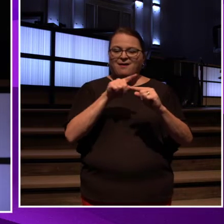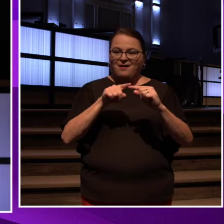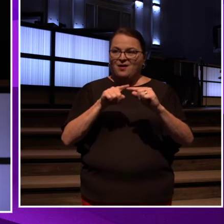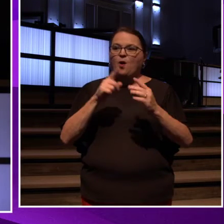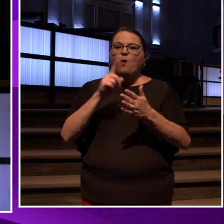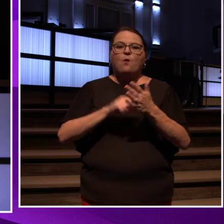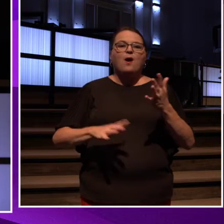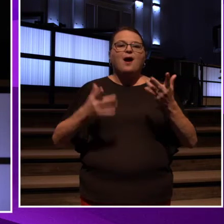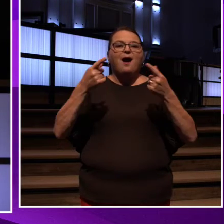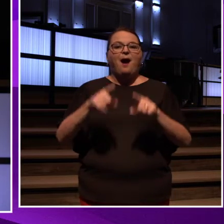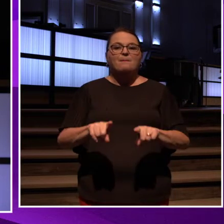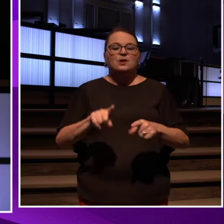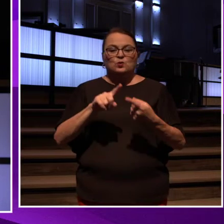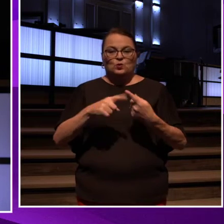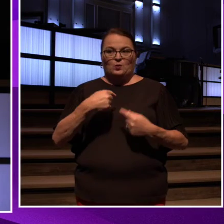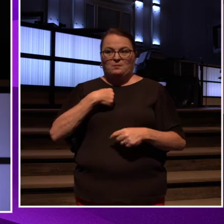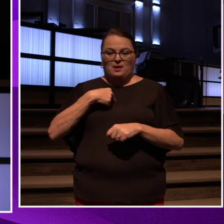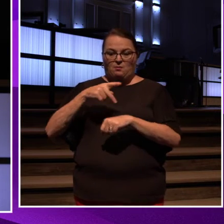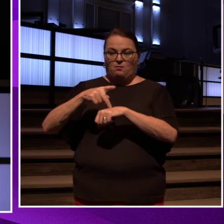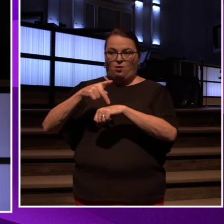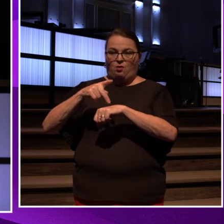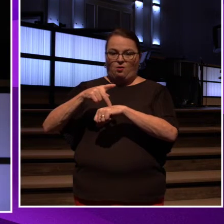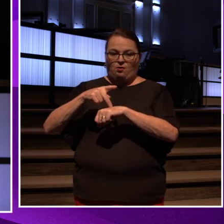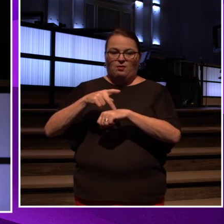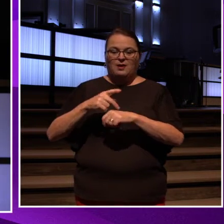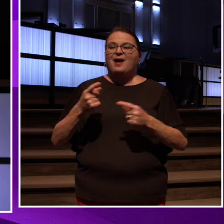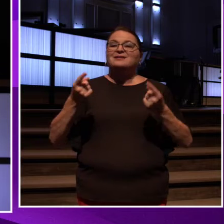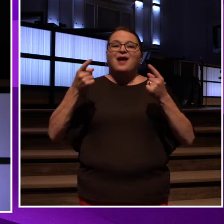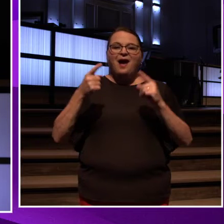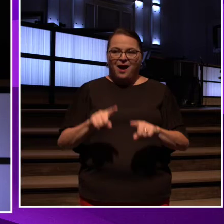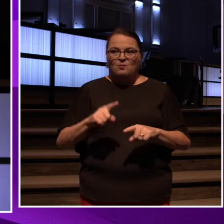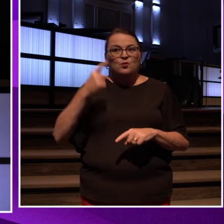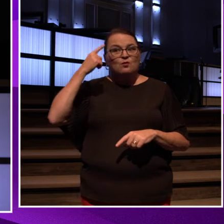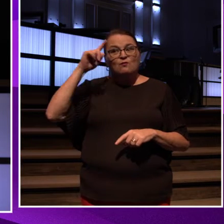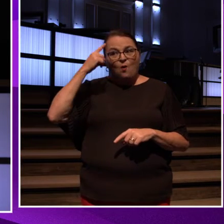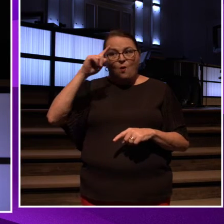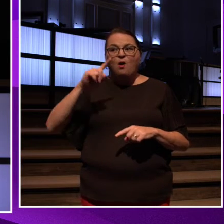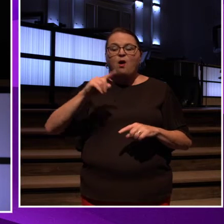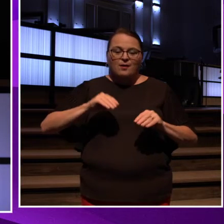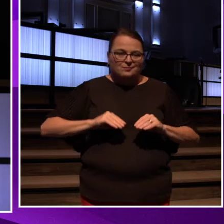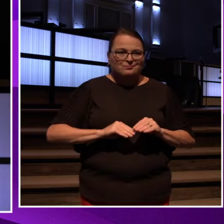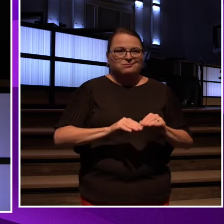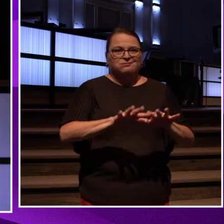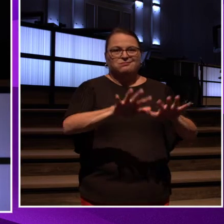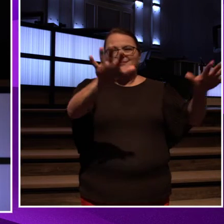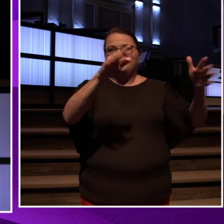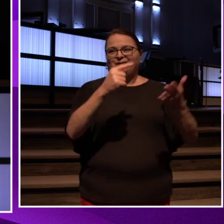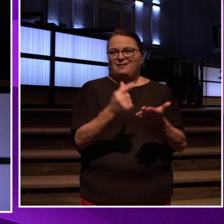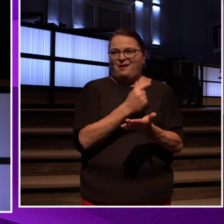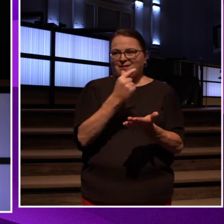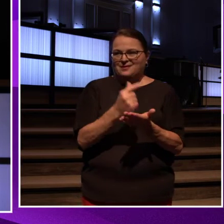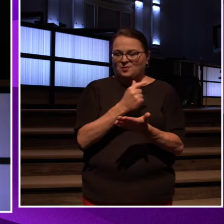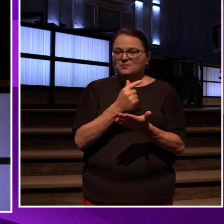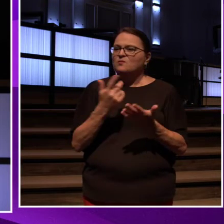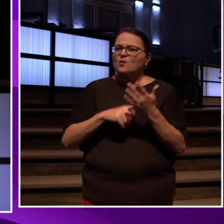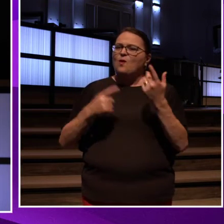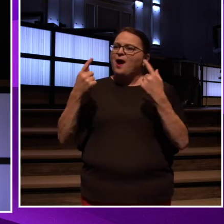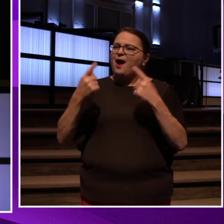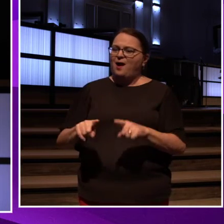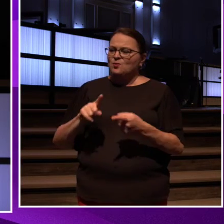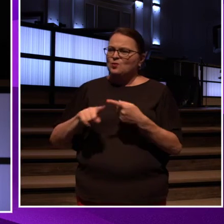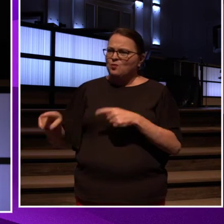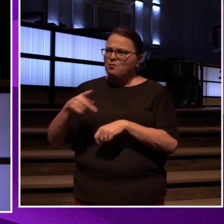to me has happened to advance the gospel. Now what had happened to him was he was